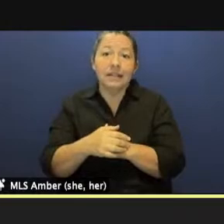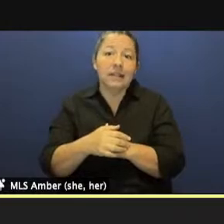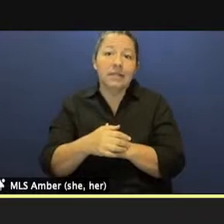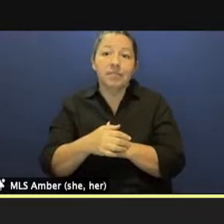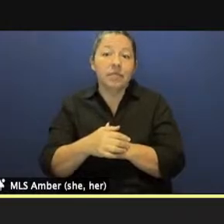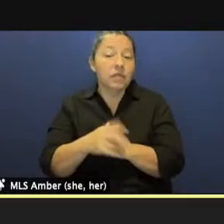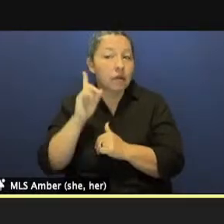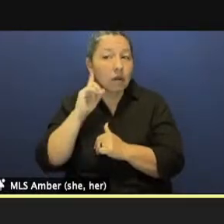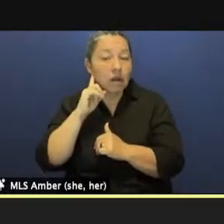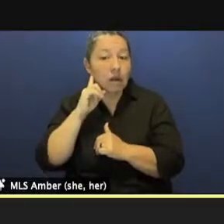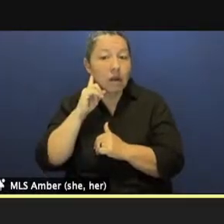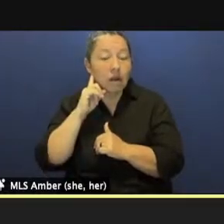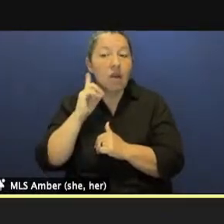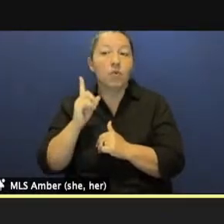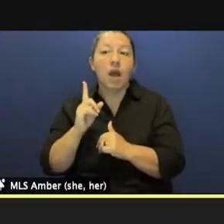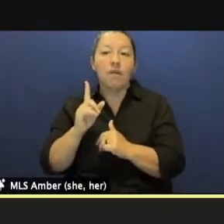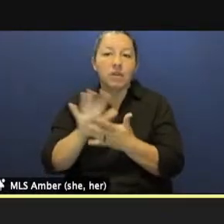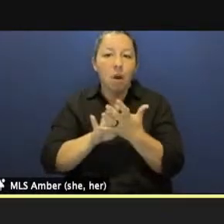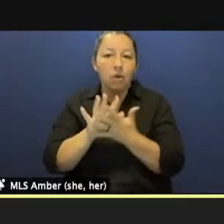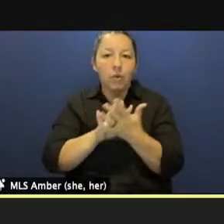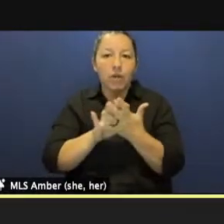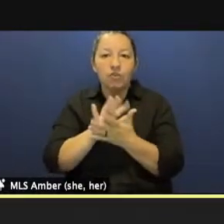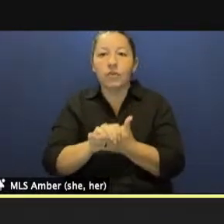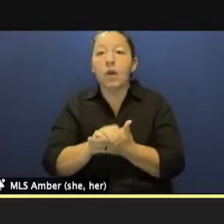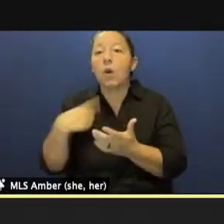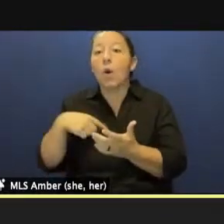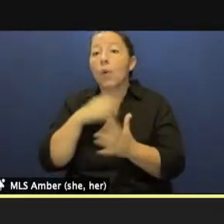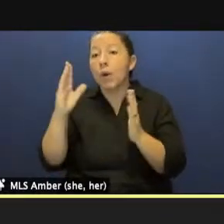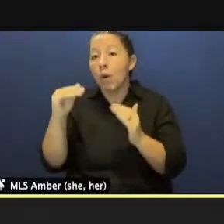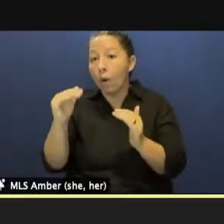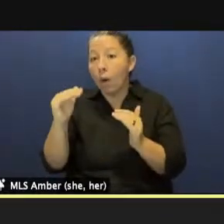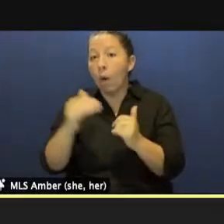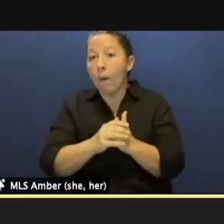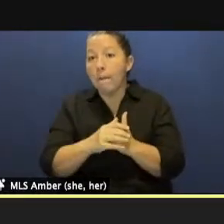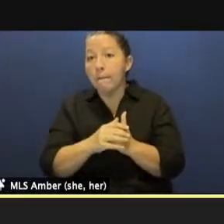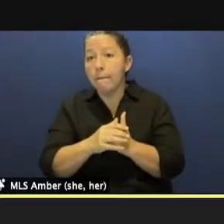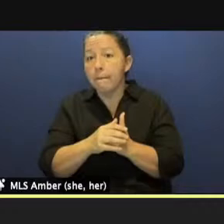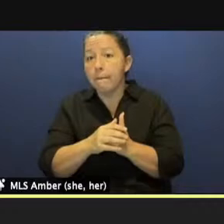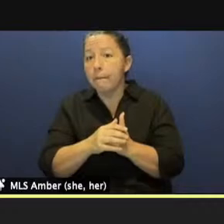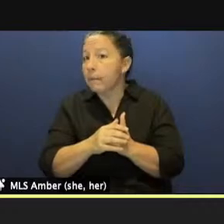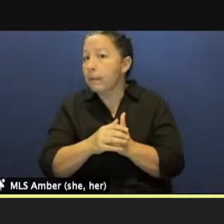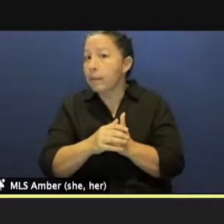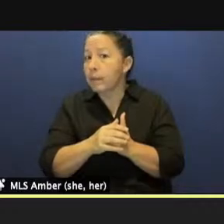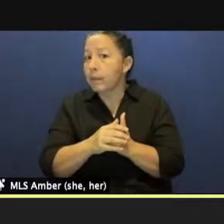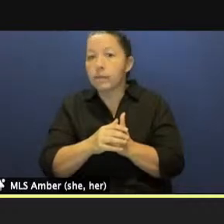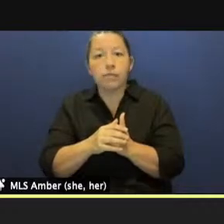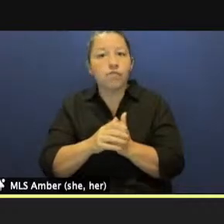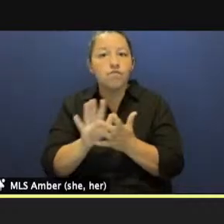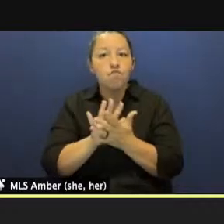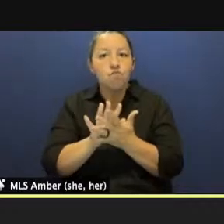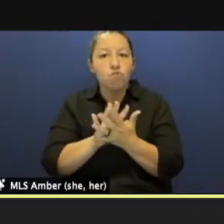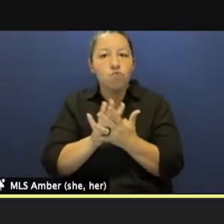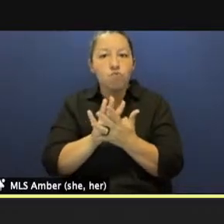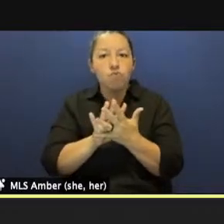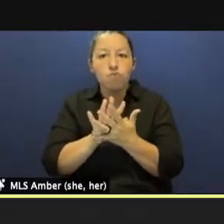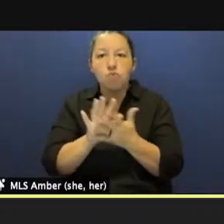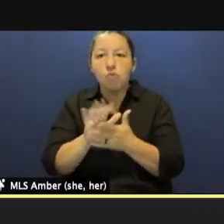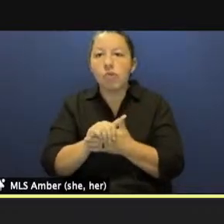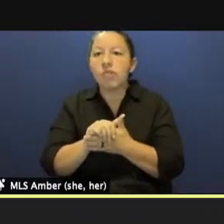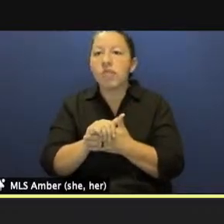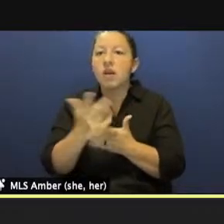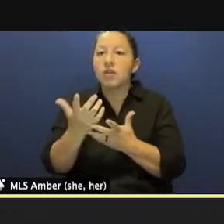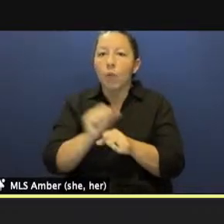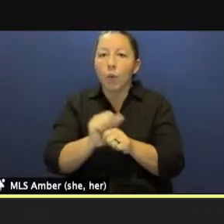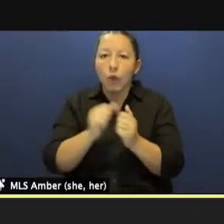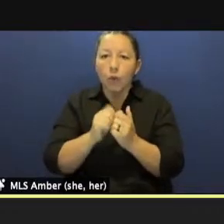tracking to plan, I'm pleased to say. We are holding multiple meetings with Astrobotic. As you can imagine,